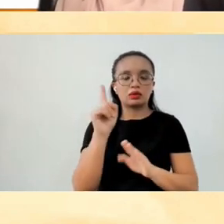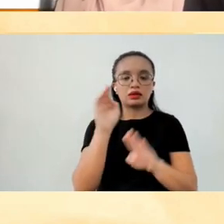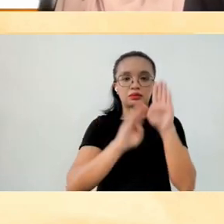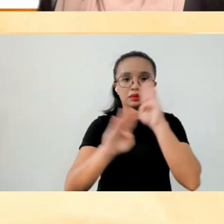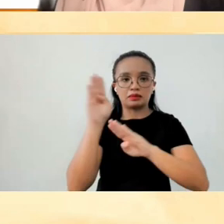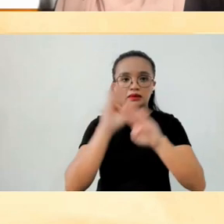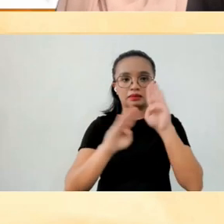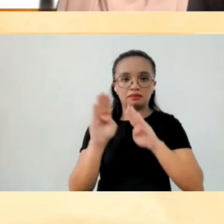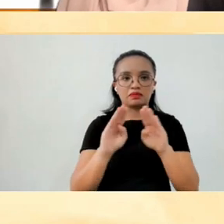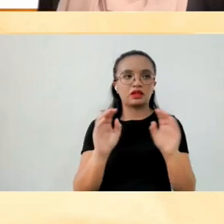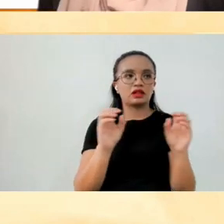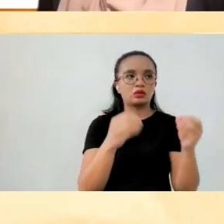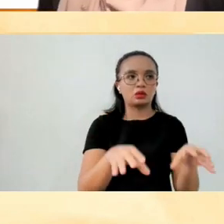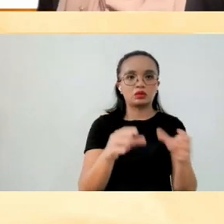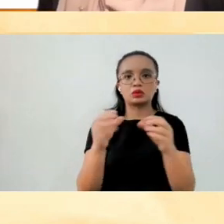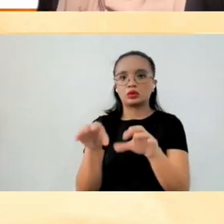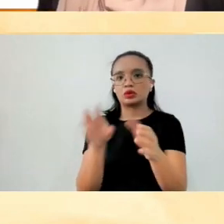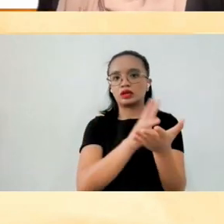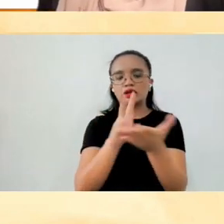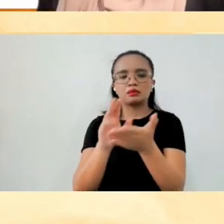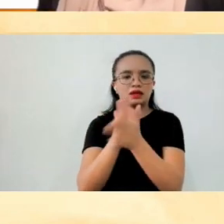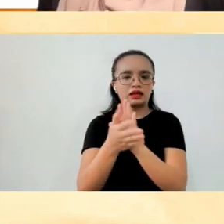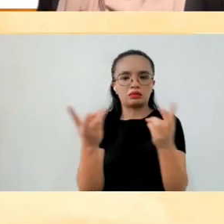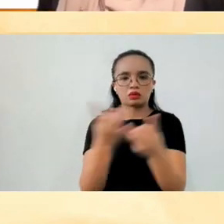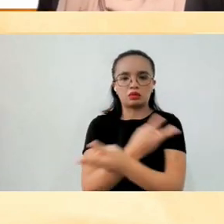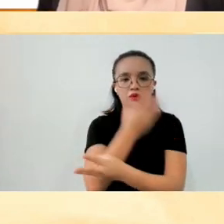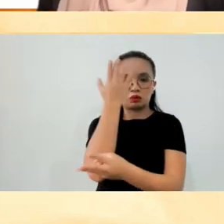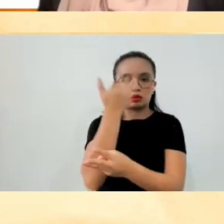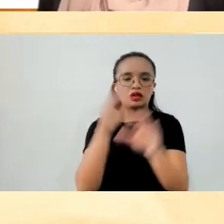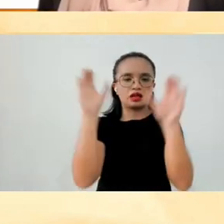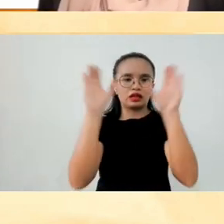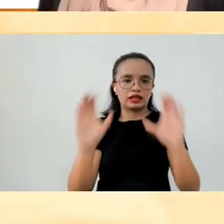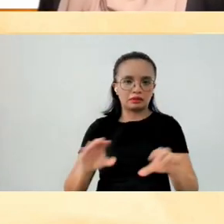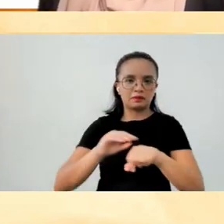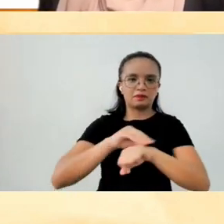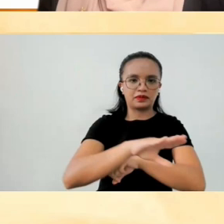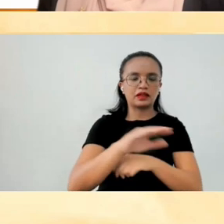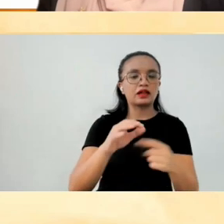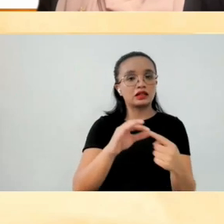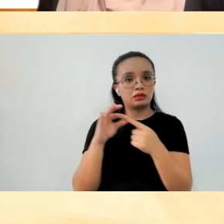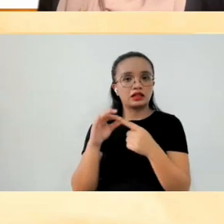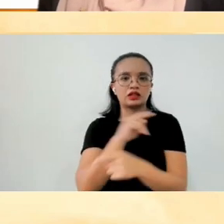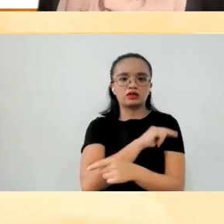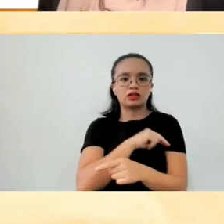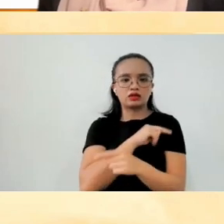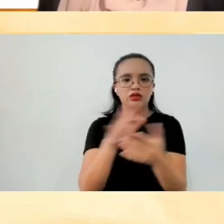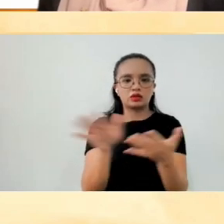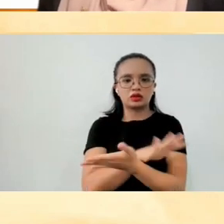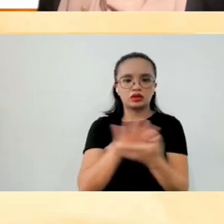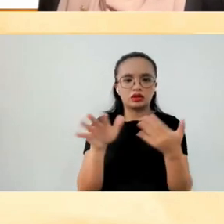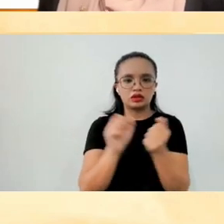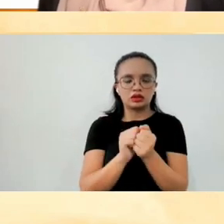the BARM is also made worse by climate impacts, especially natural disasters, which further